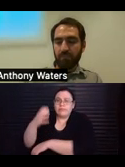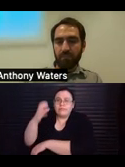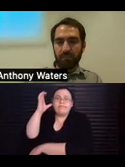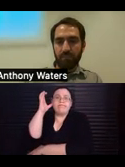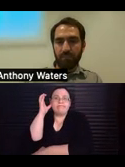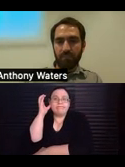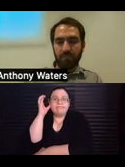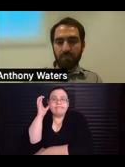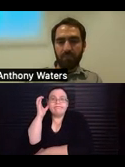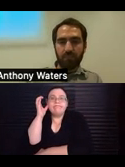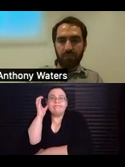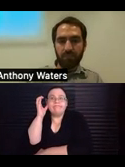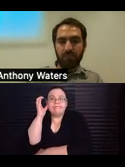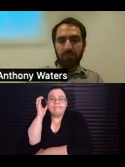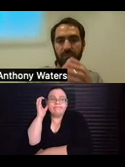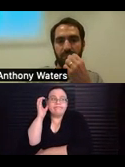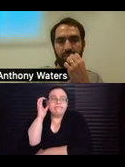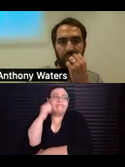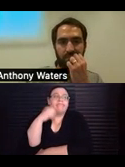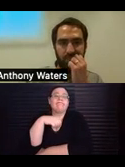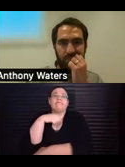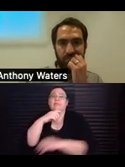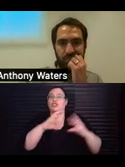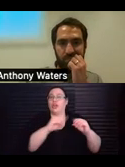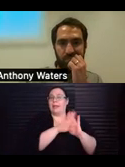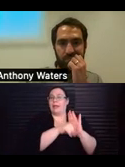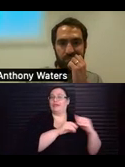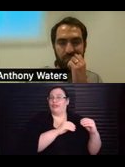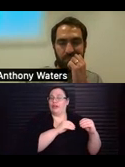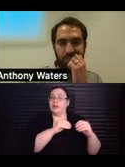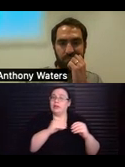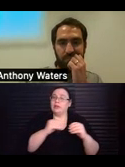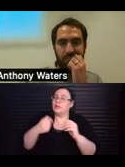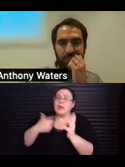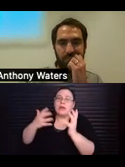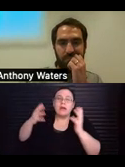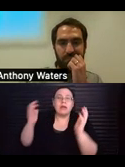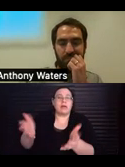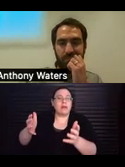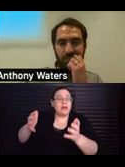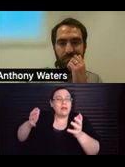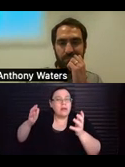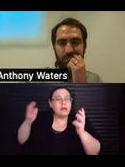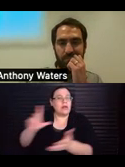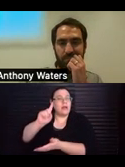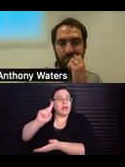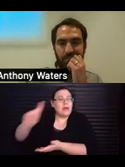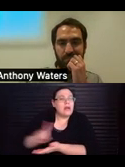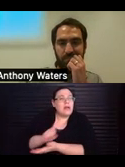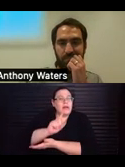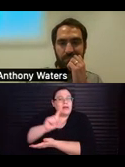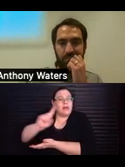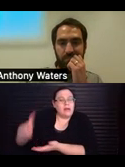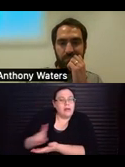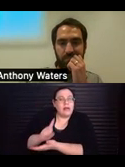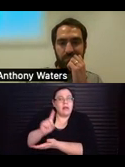Yeah, that's the only way to describe it. We talked for hours. And at some point I realized I